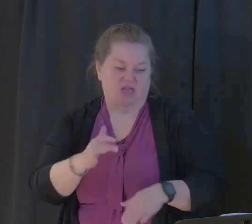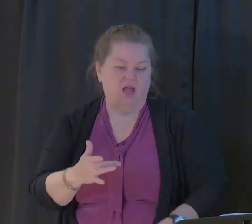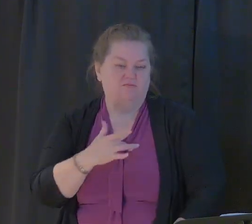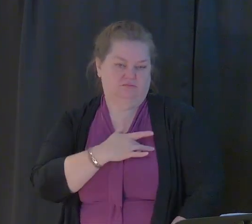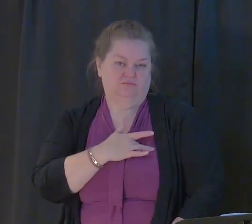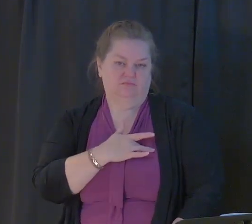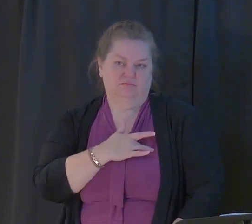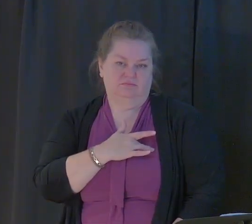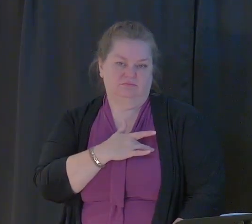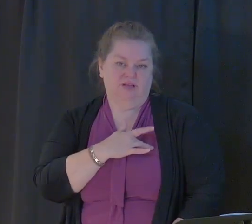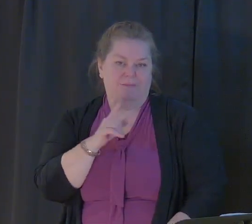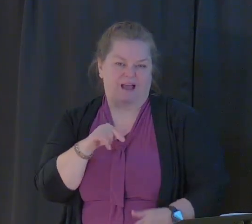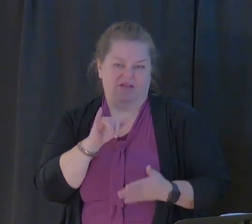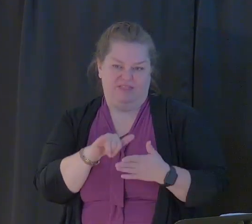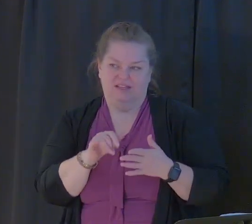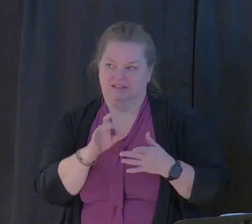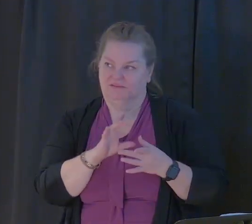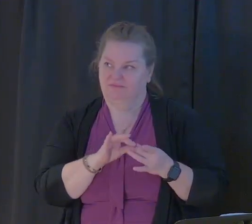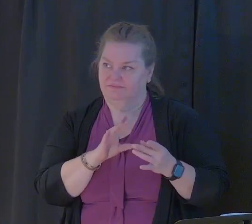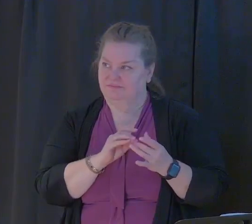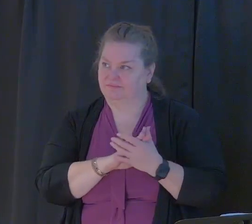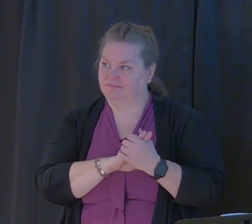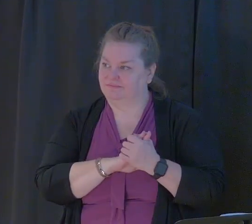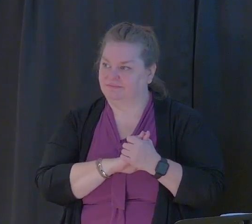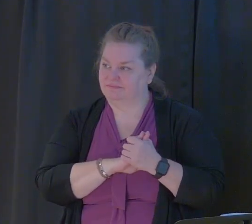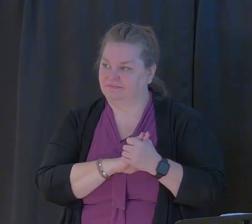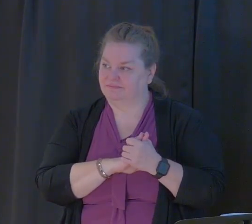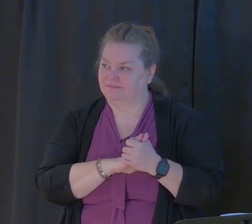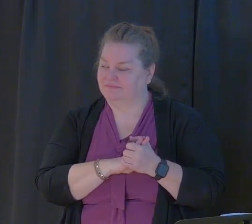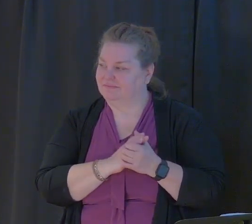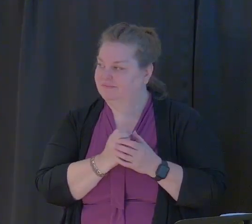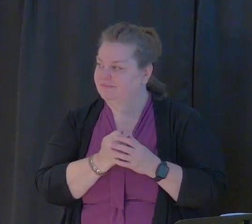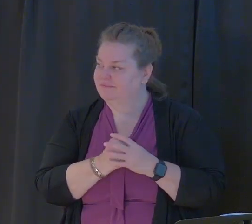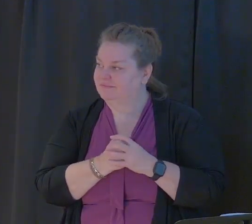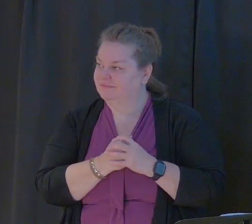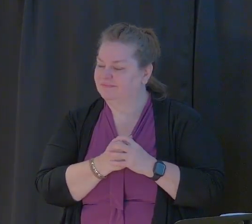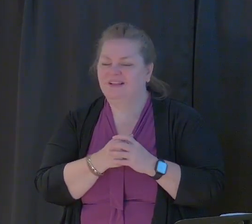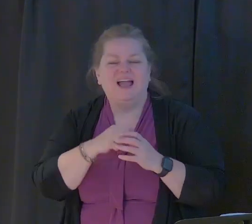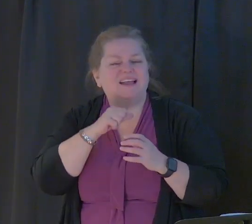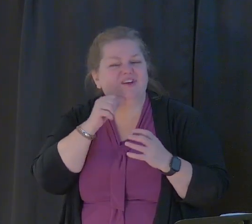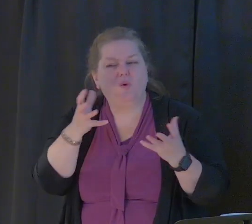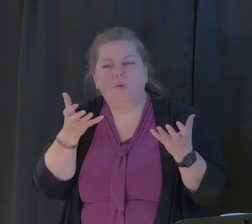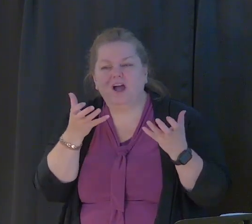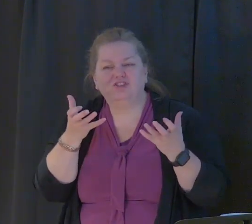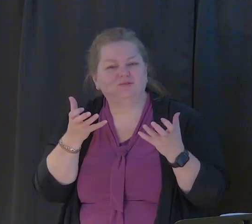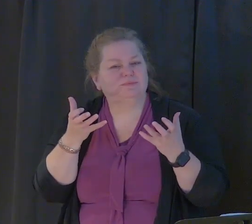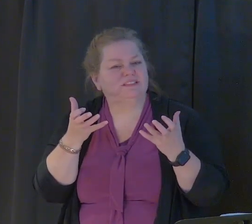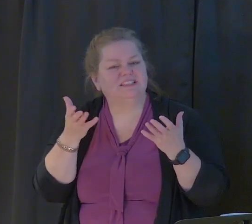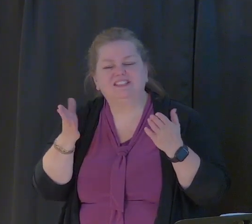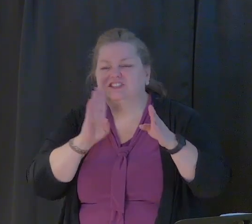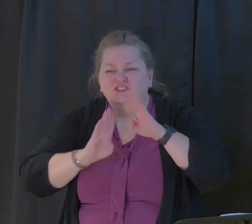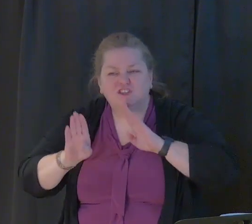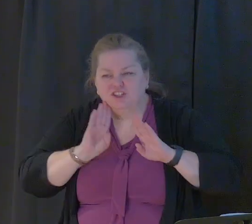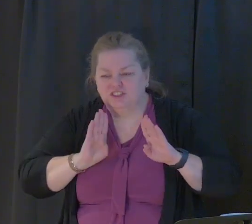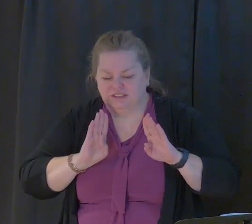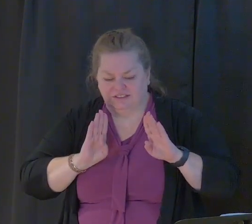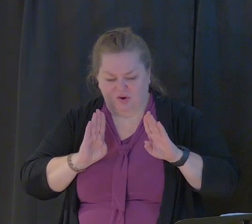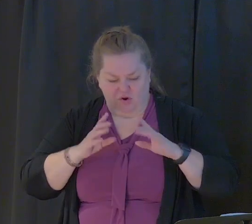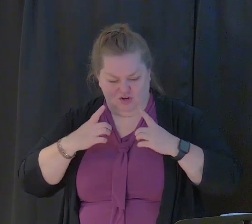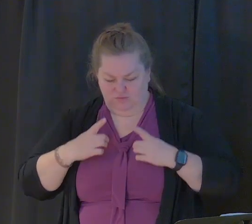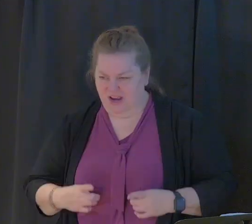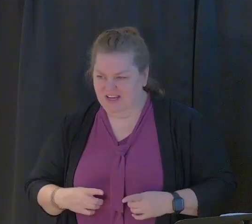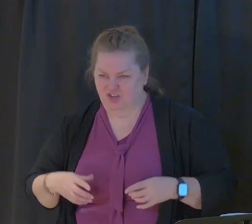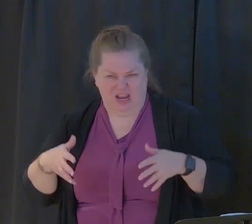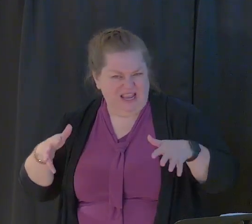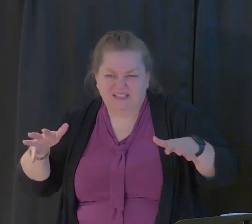But I want to leave with you not discouragement, not depression, not anxiety. But I